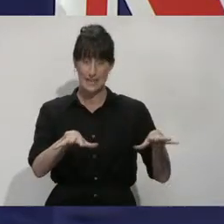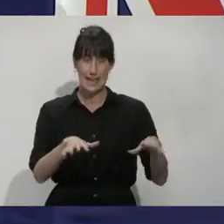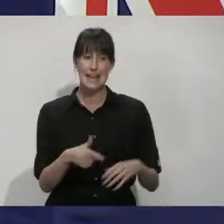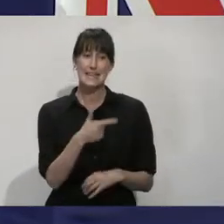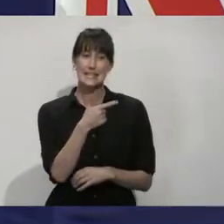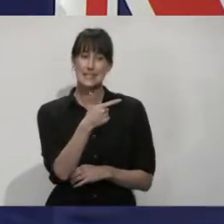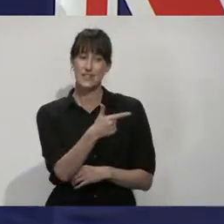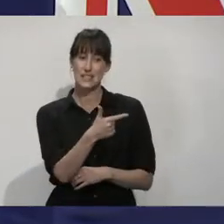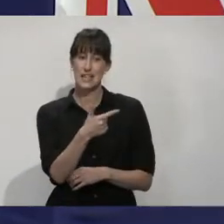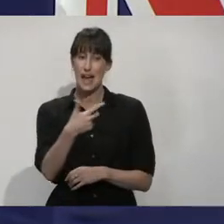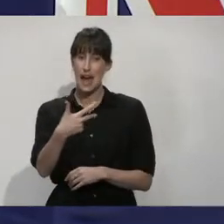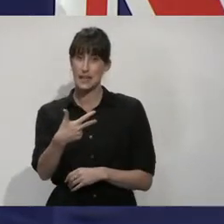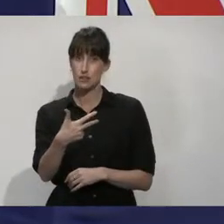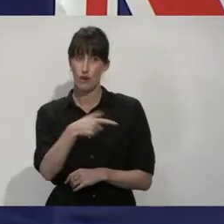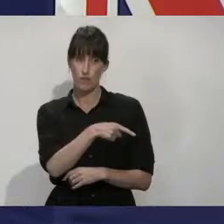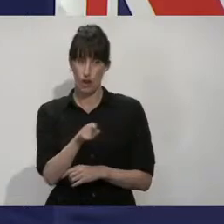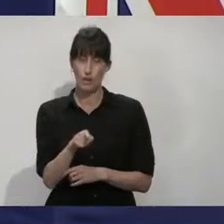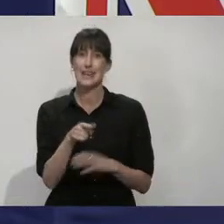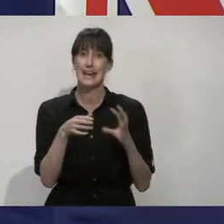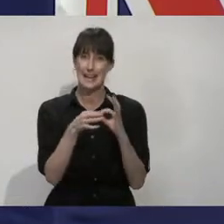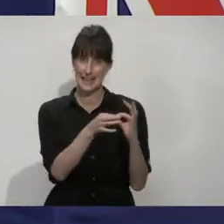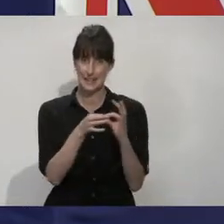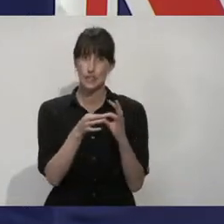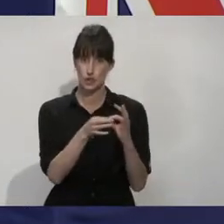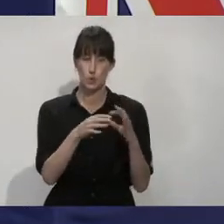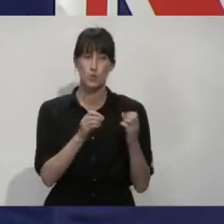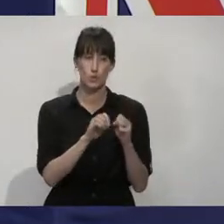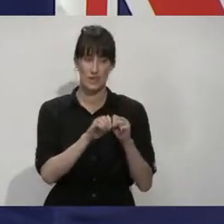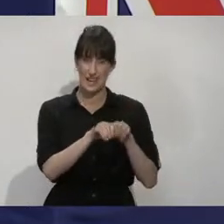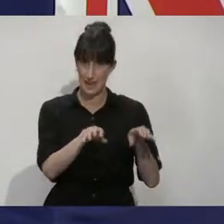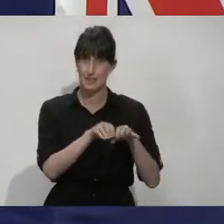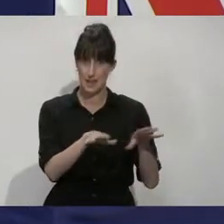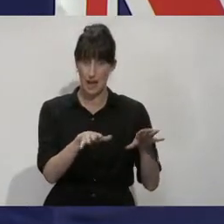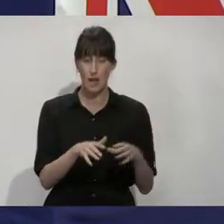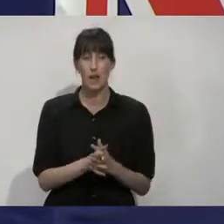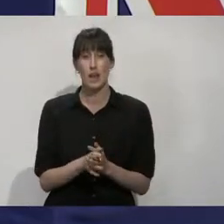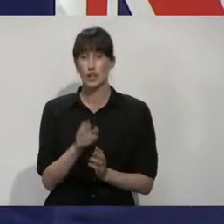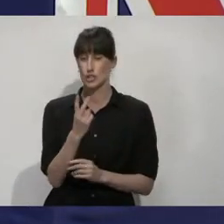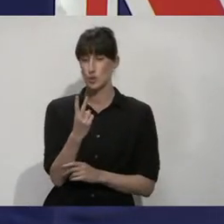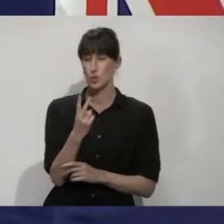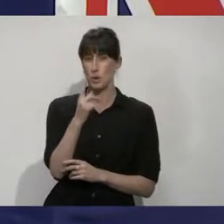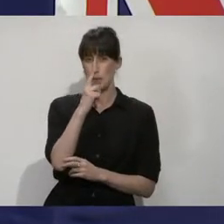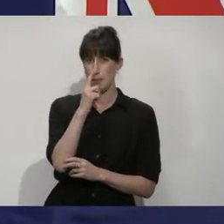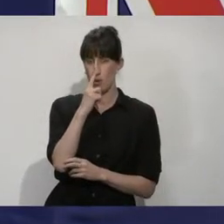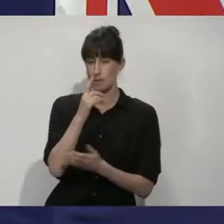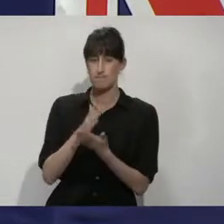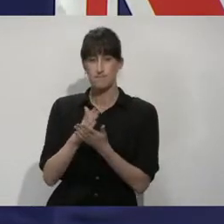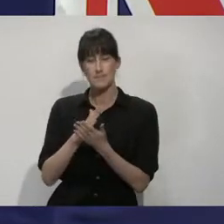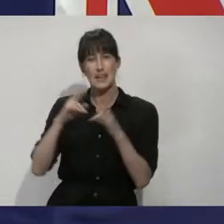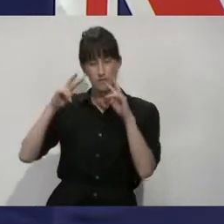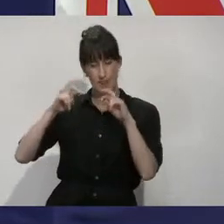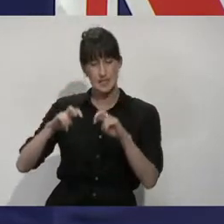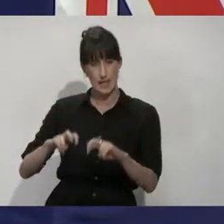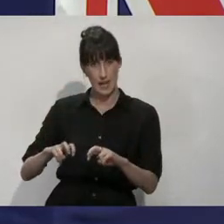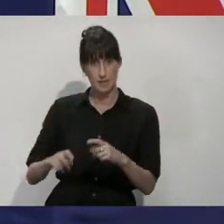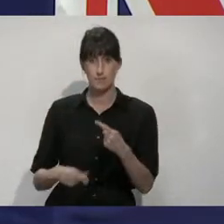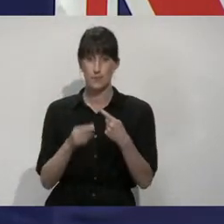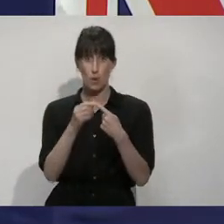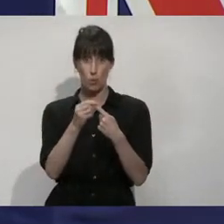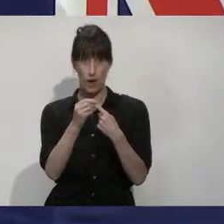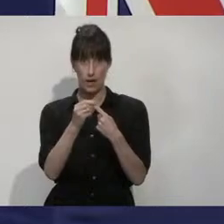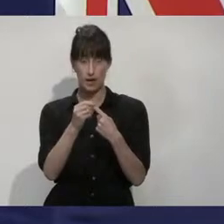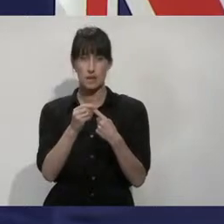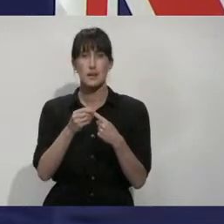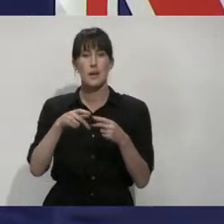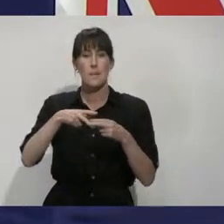linked to the 1 cluster and 2 remain under investigation. The first one is the maintenance worker from the